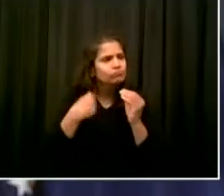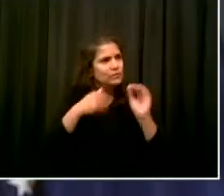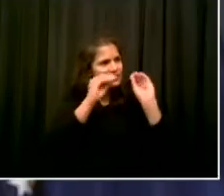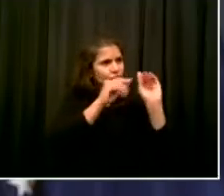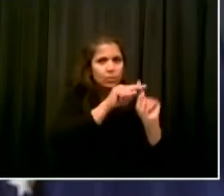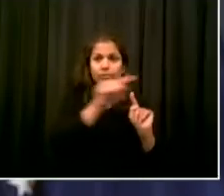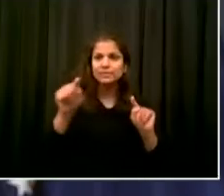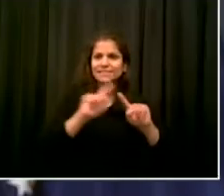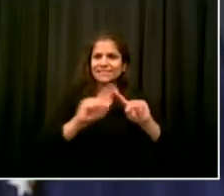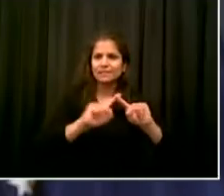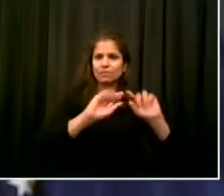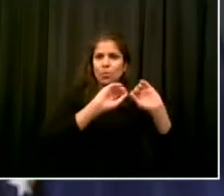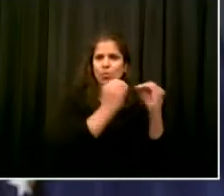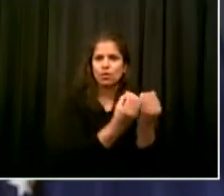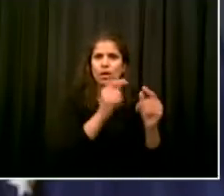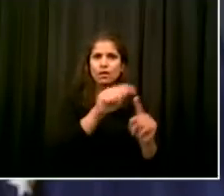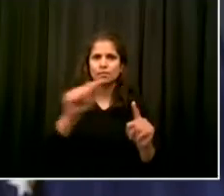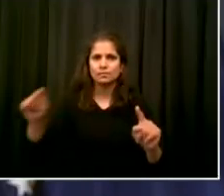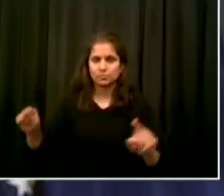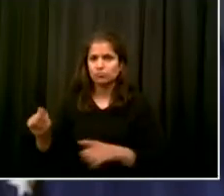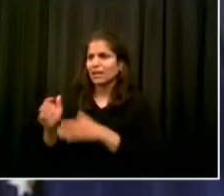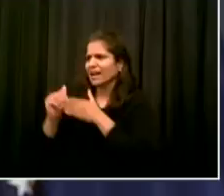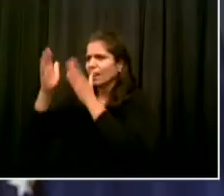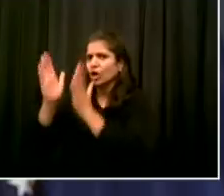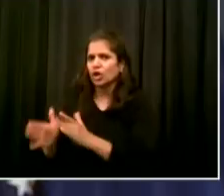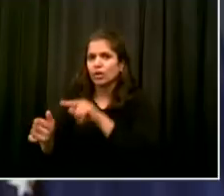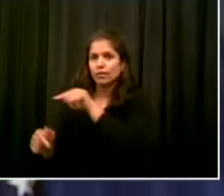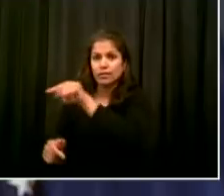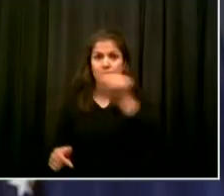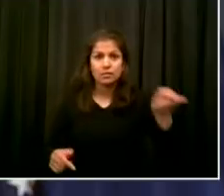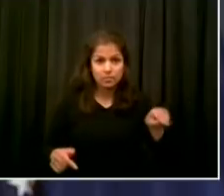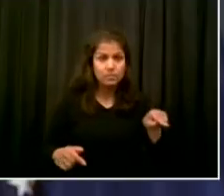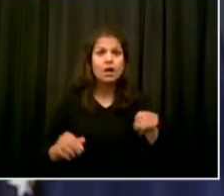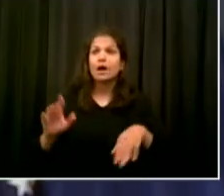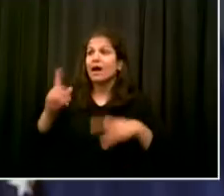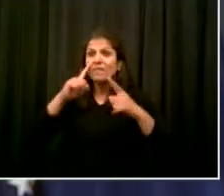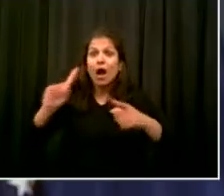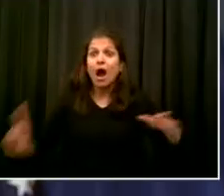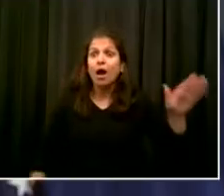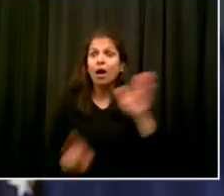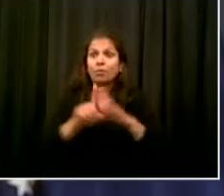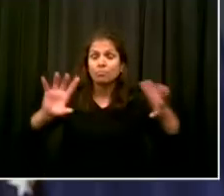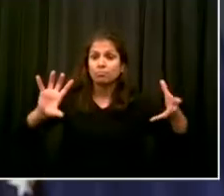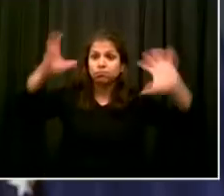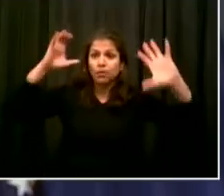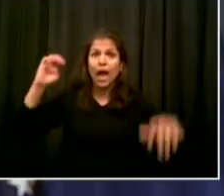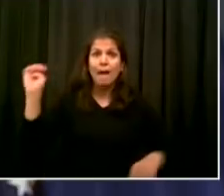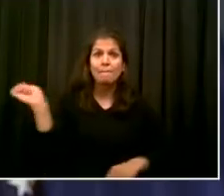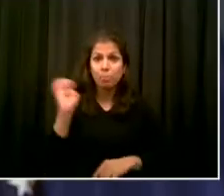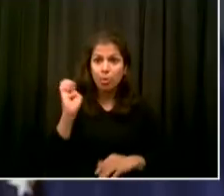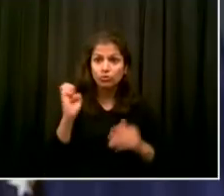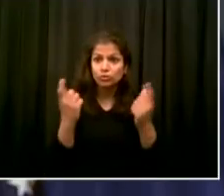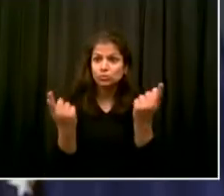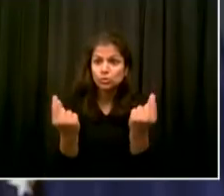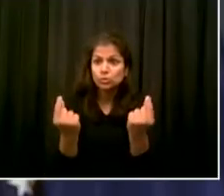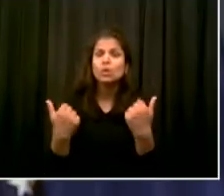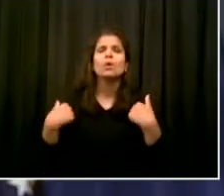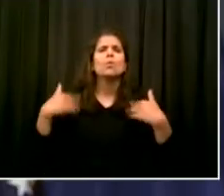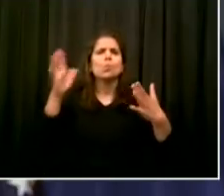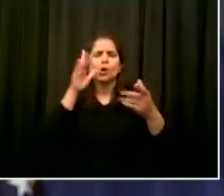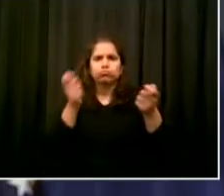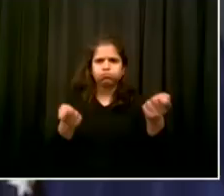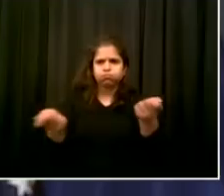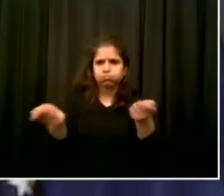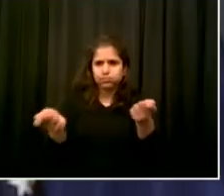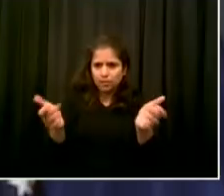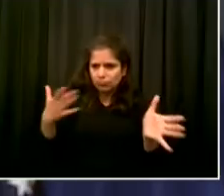the emergency response to our community's public safety and social service needs. Today's announcement not only reflects the